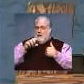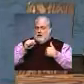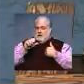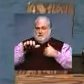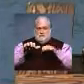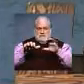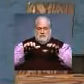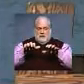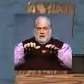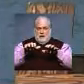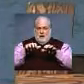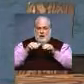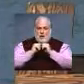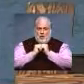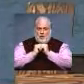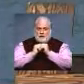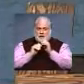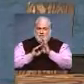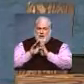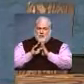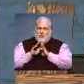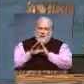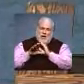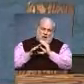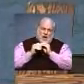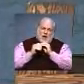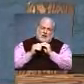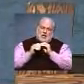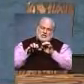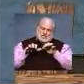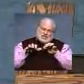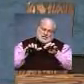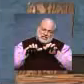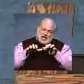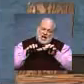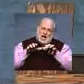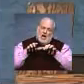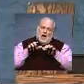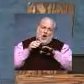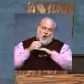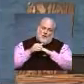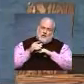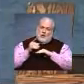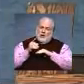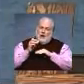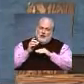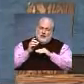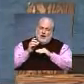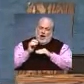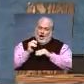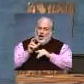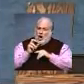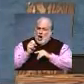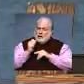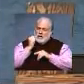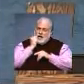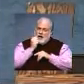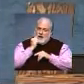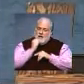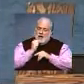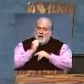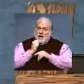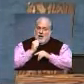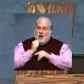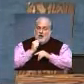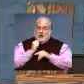under development that are not yet open, that will add hundreds of cars on Bowman every day. It's already difficult to make a left-hand turn